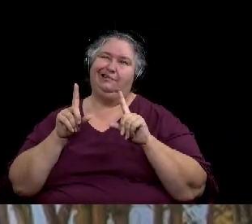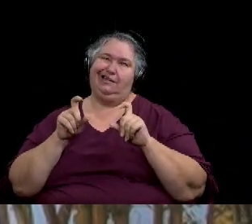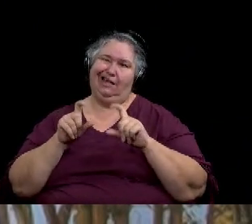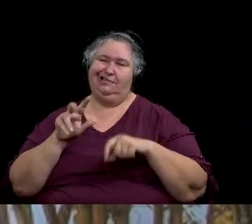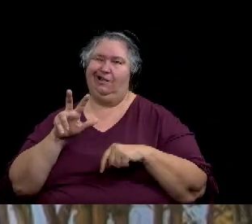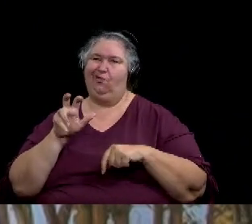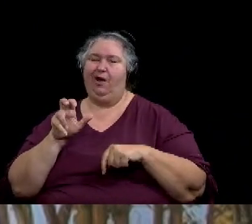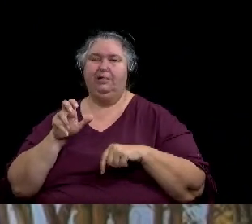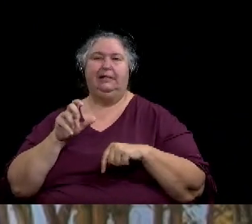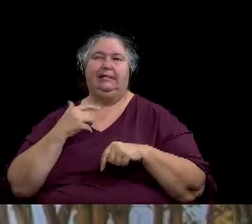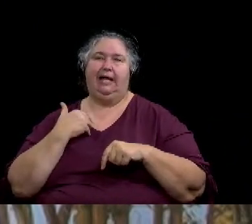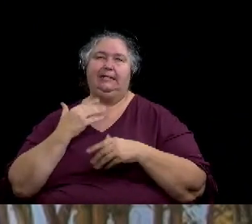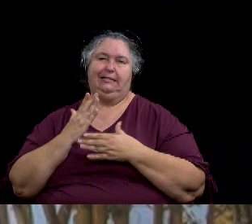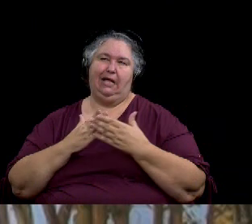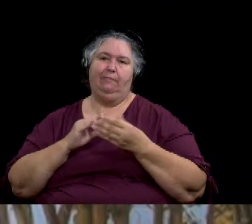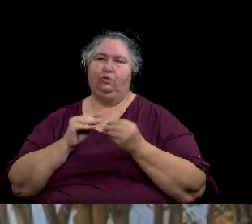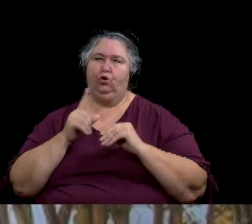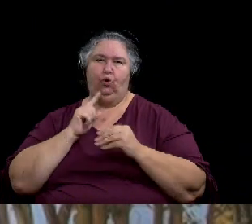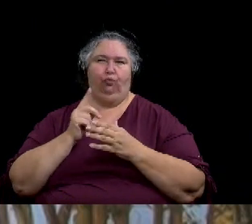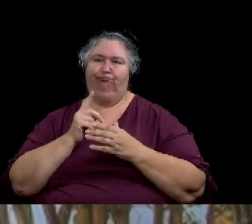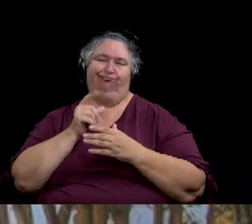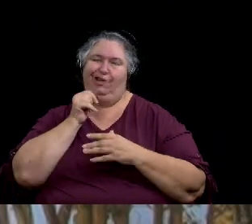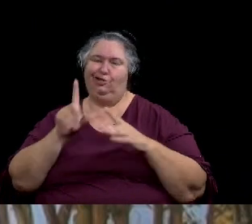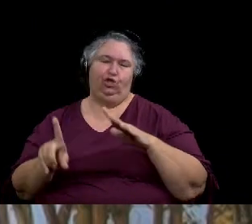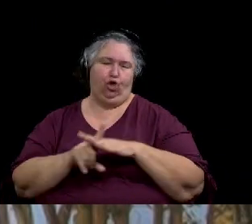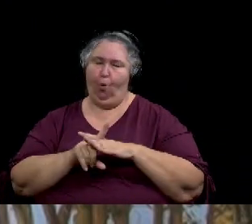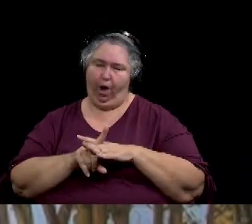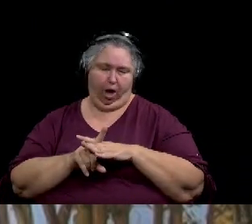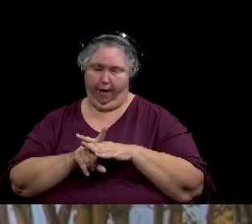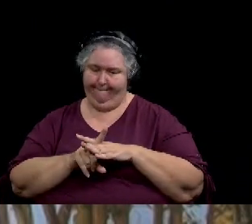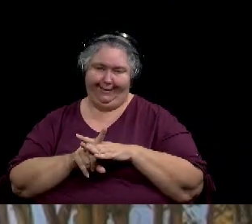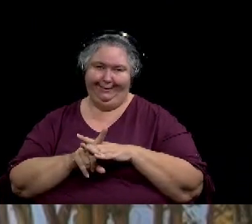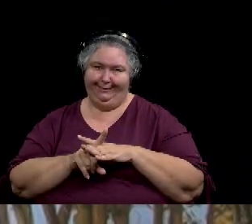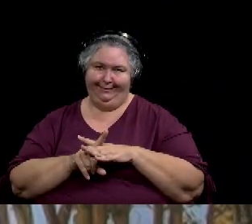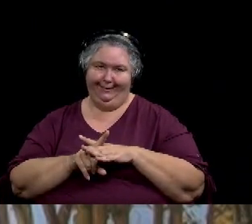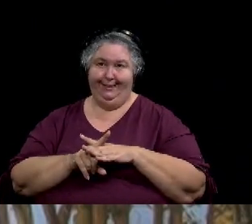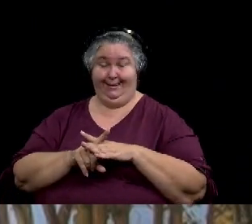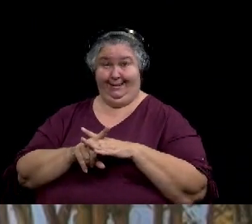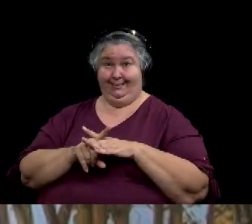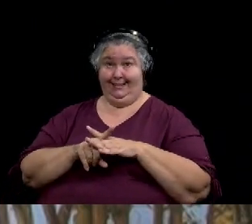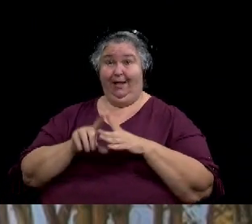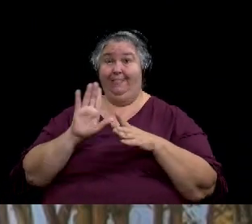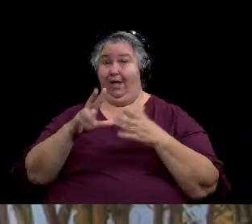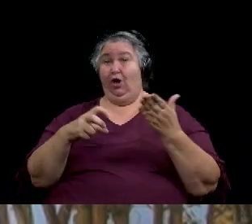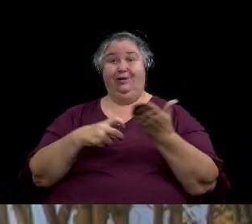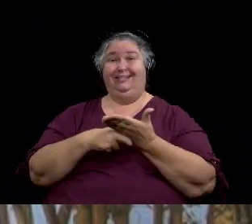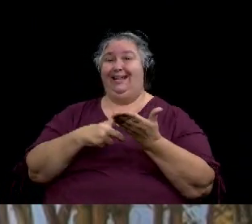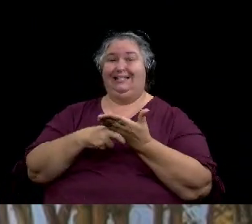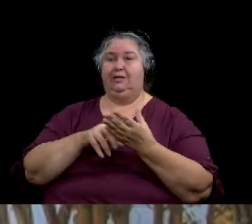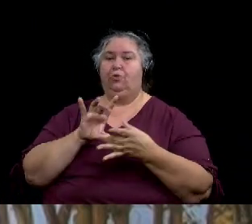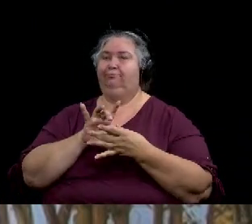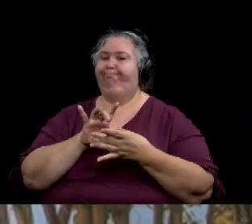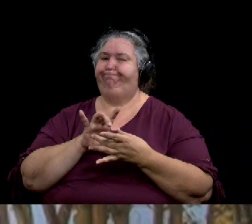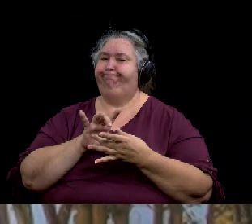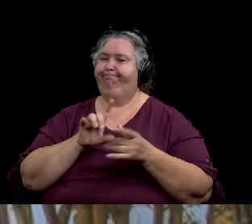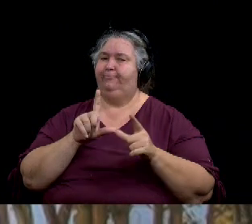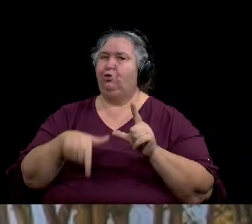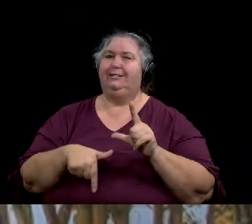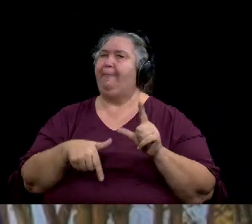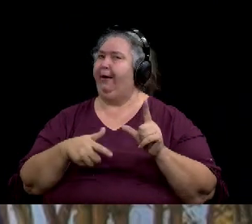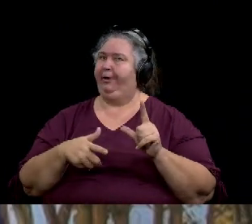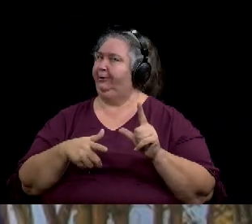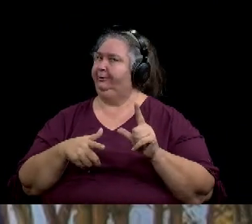had some number of students who failed to show up for the testing, and their tickets were then deactivated and they weren't allowed to go to the